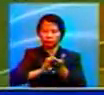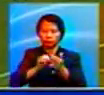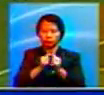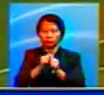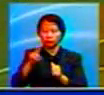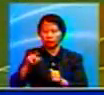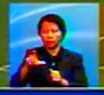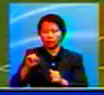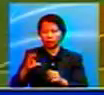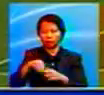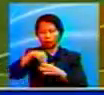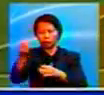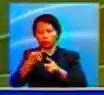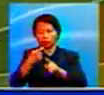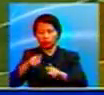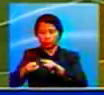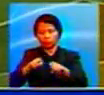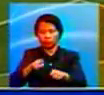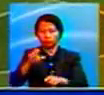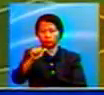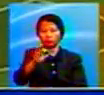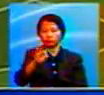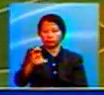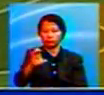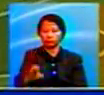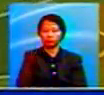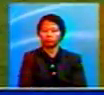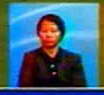Durakovic setelah terkeluar daripada saingan AFC.